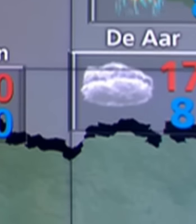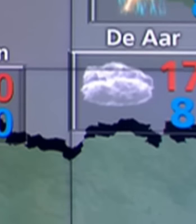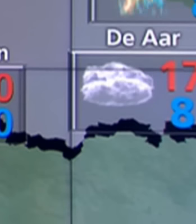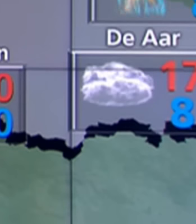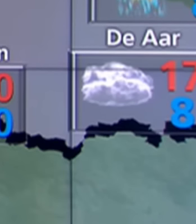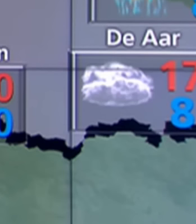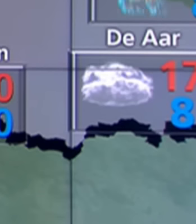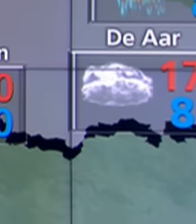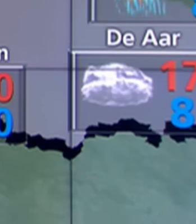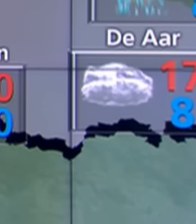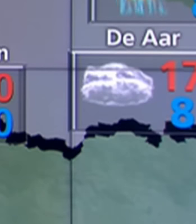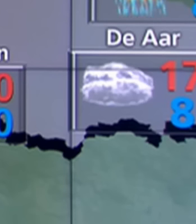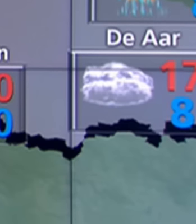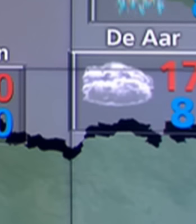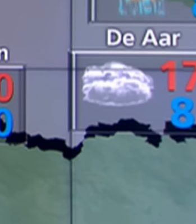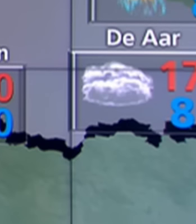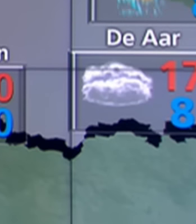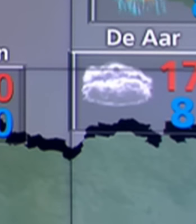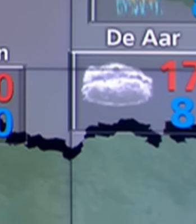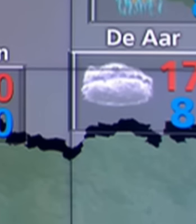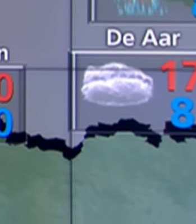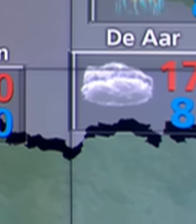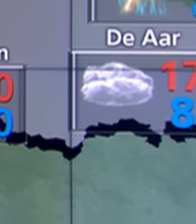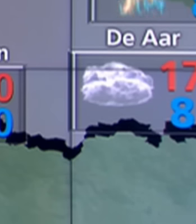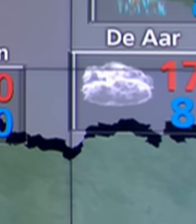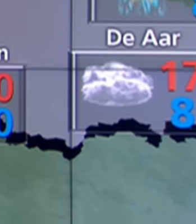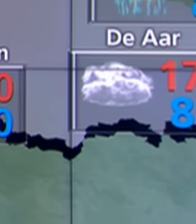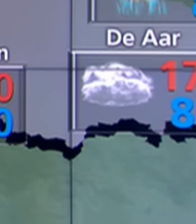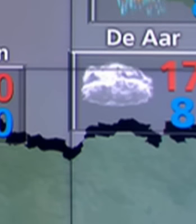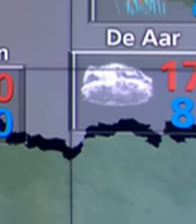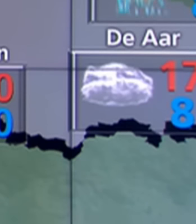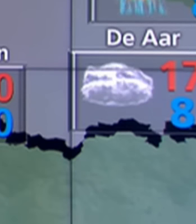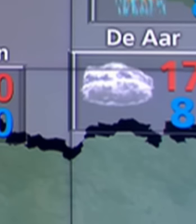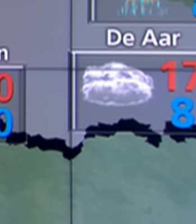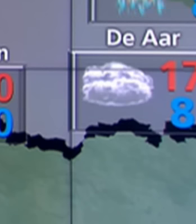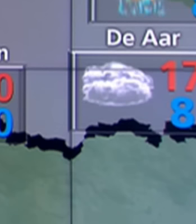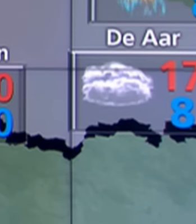lebele province ya ka kwa Northern Cape teng Kurumane mo moso e tla beke mo go di gata di